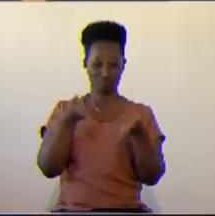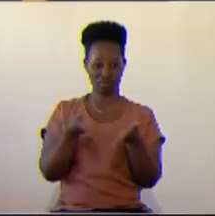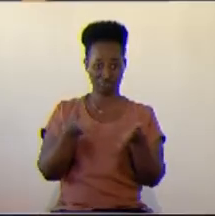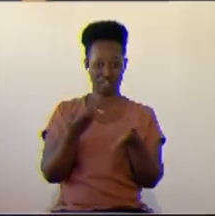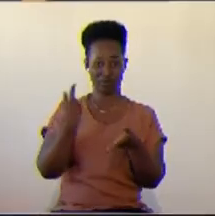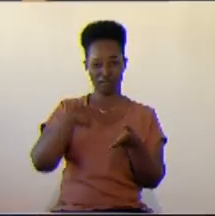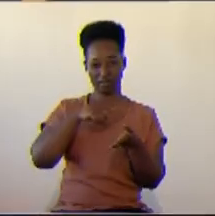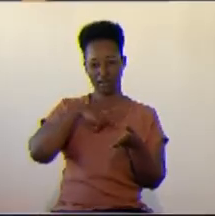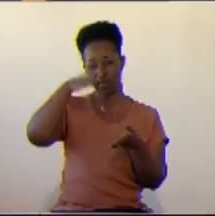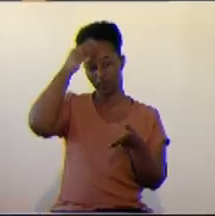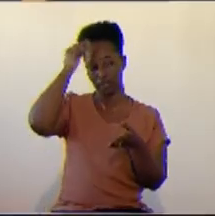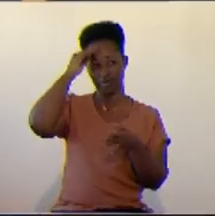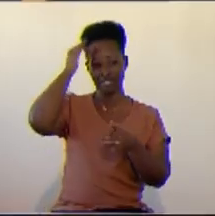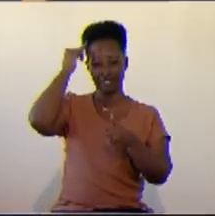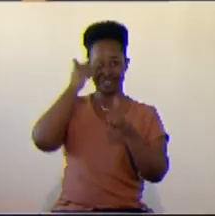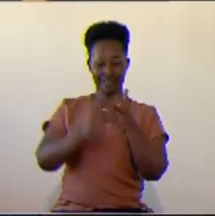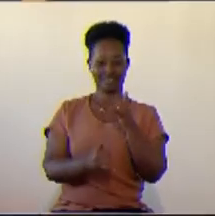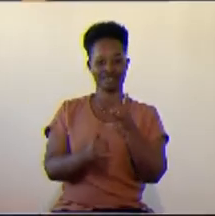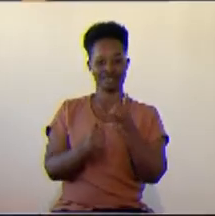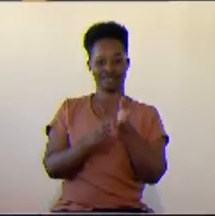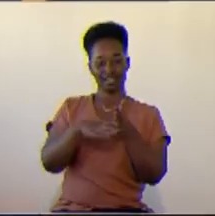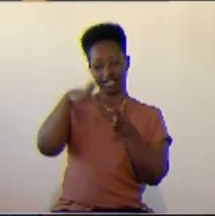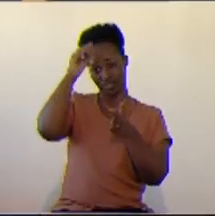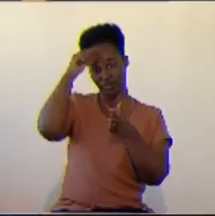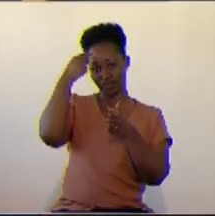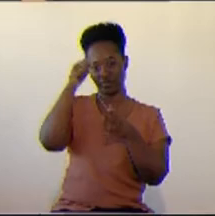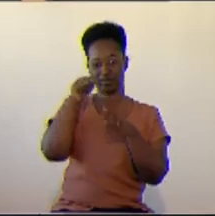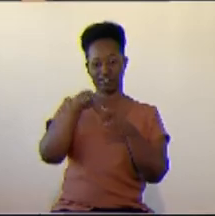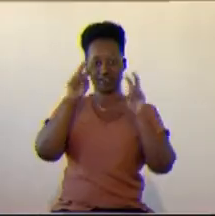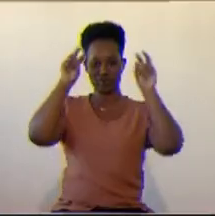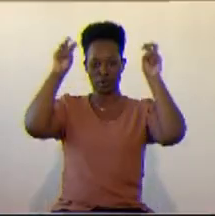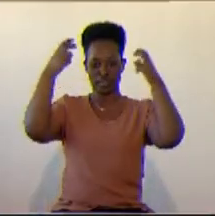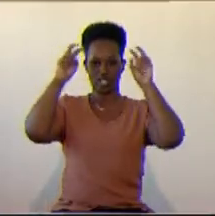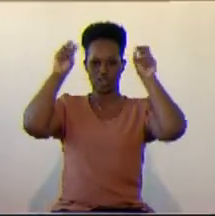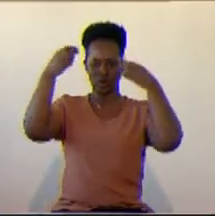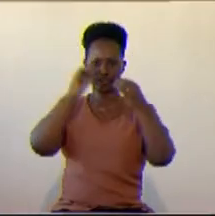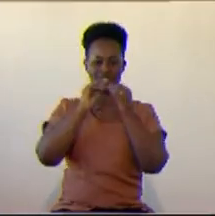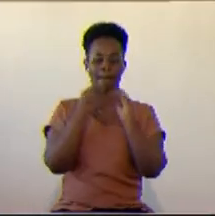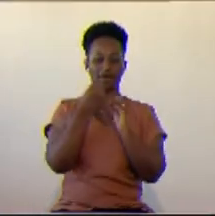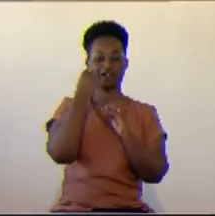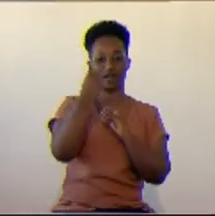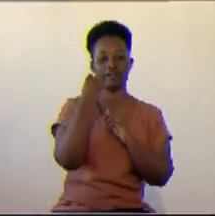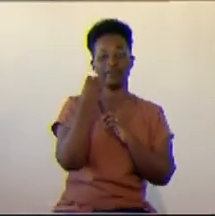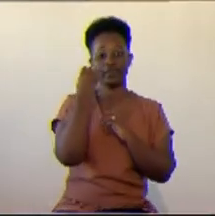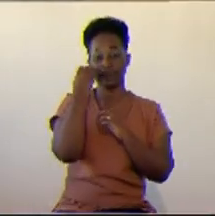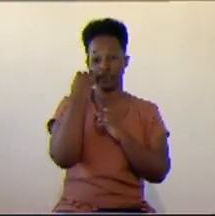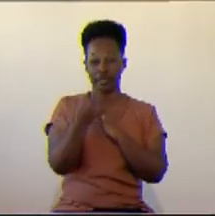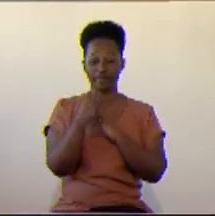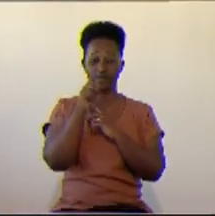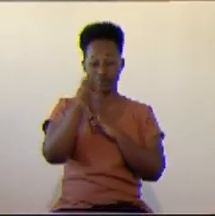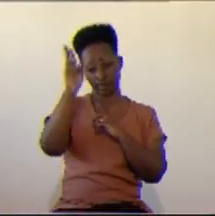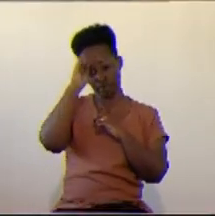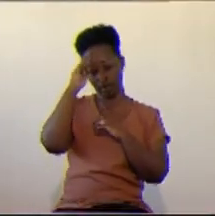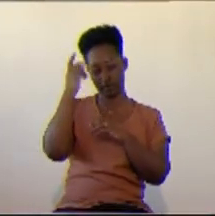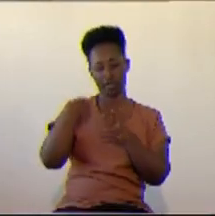at the last lesson for this unit, which is unit number 5. If you remember, we have spent